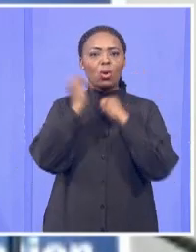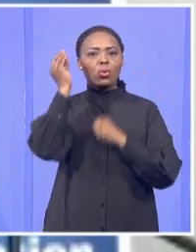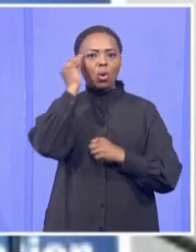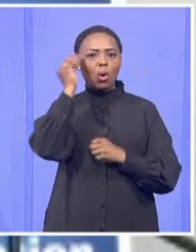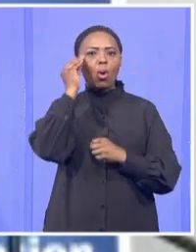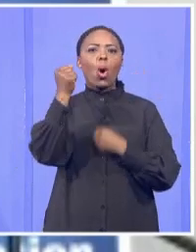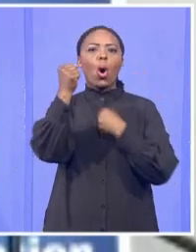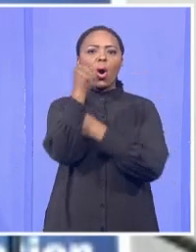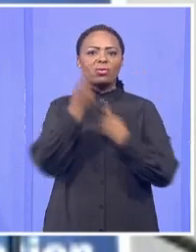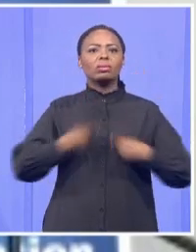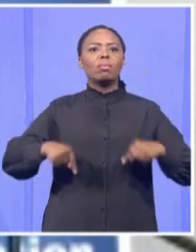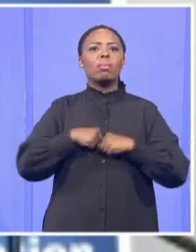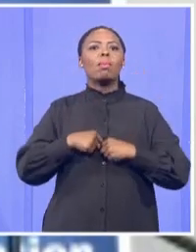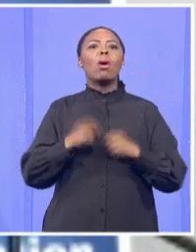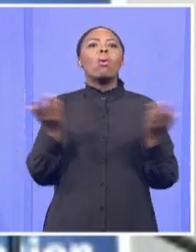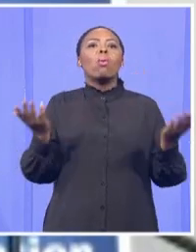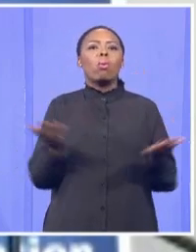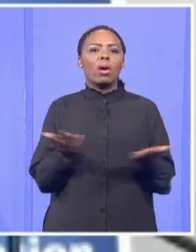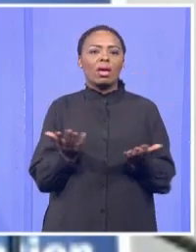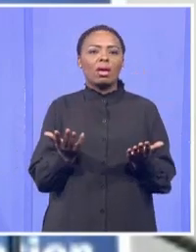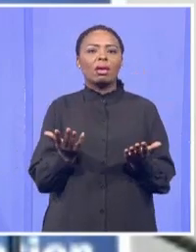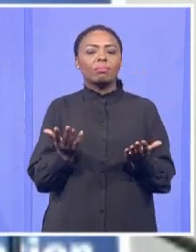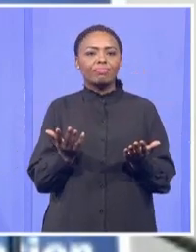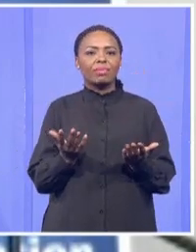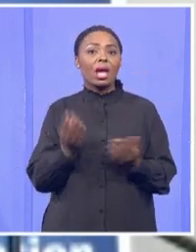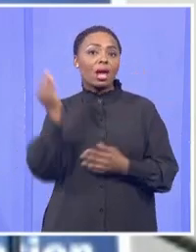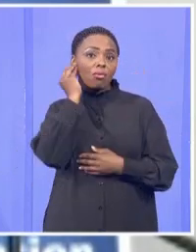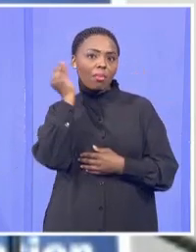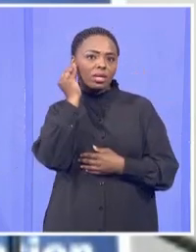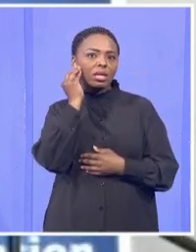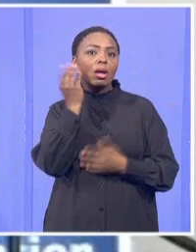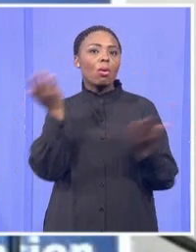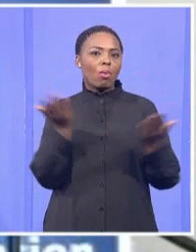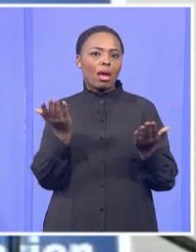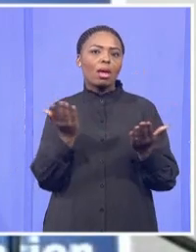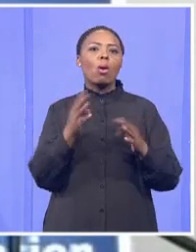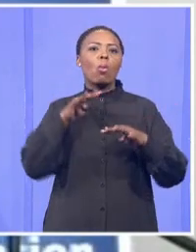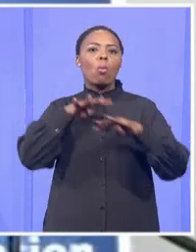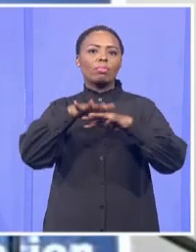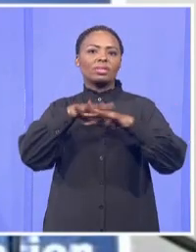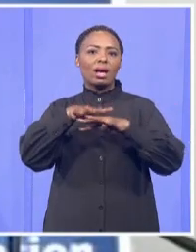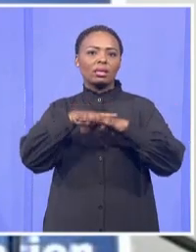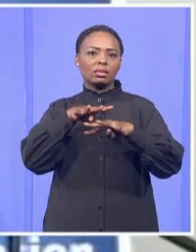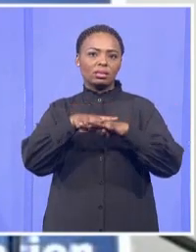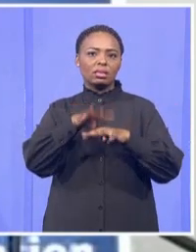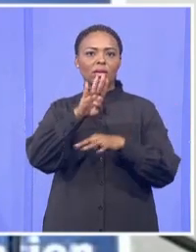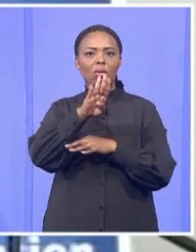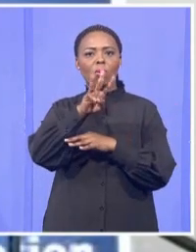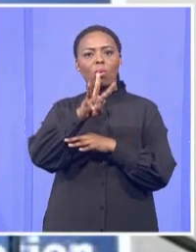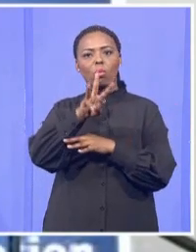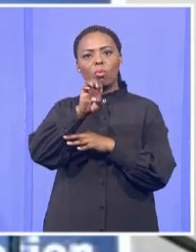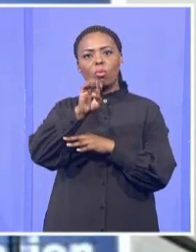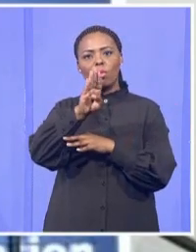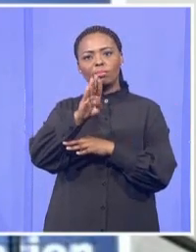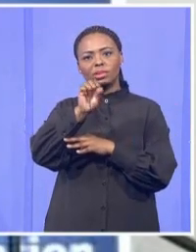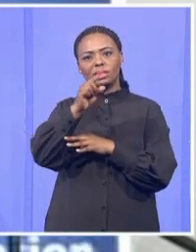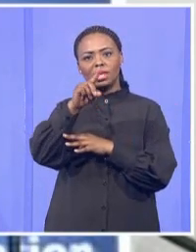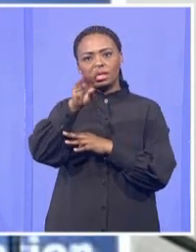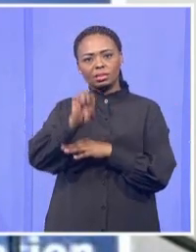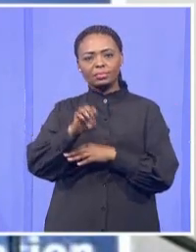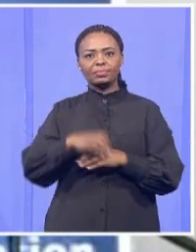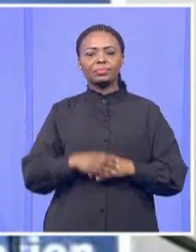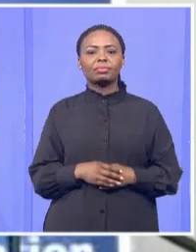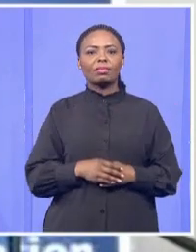And this information is also available on our website, and we'll be in a position to assist parents. But